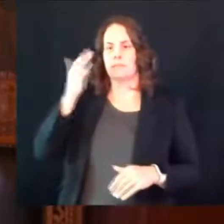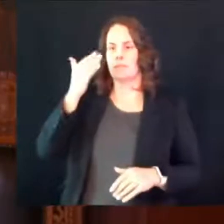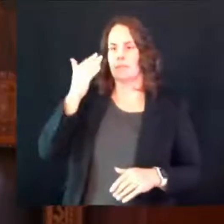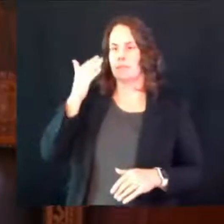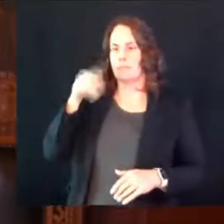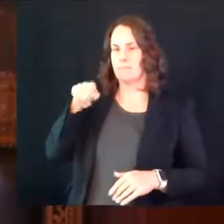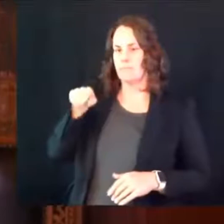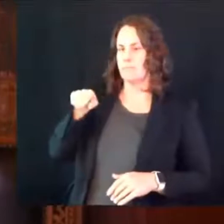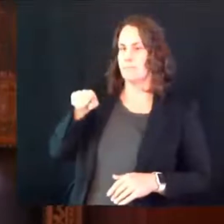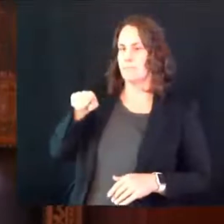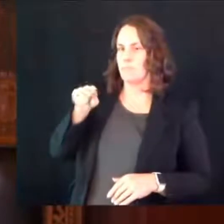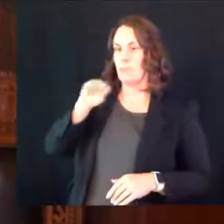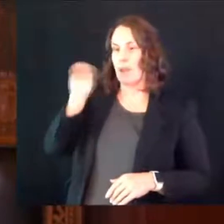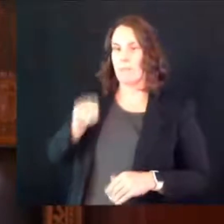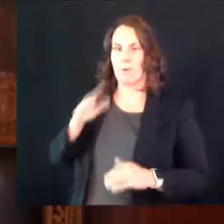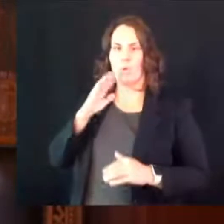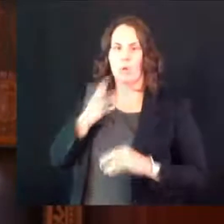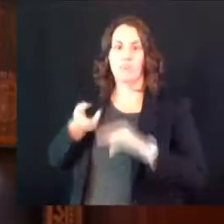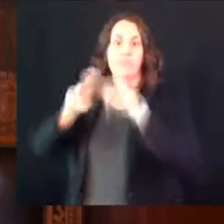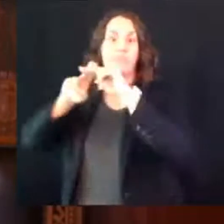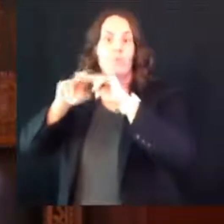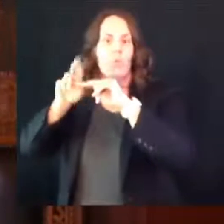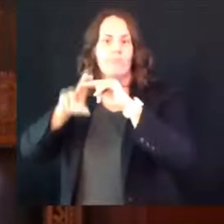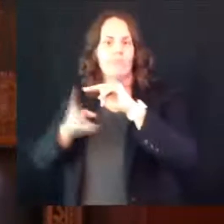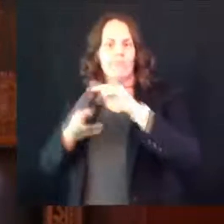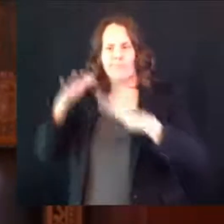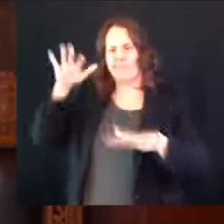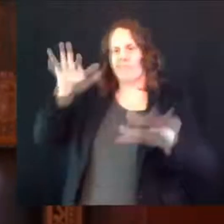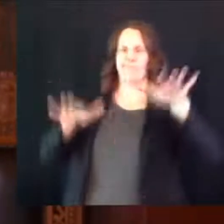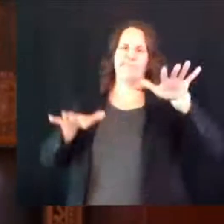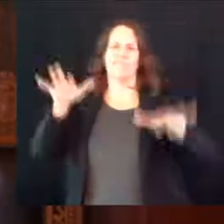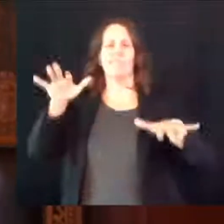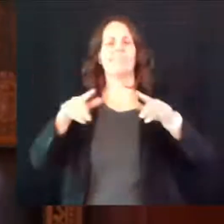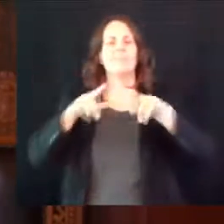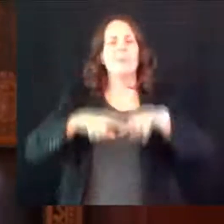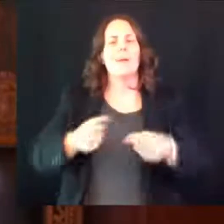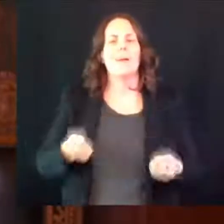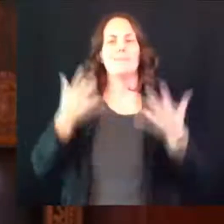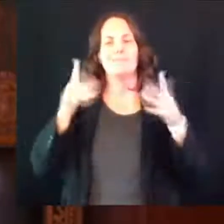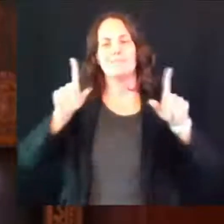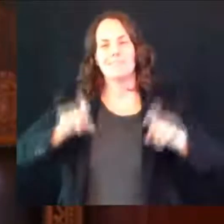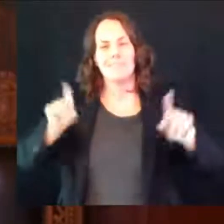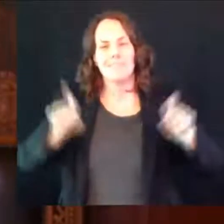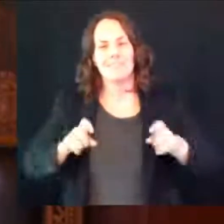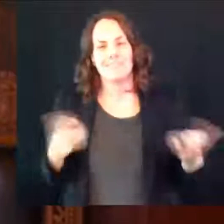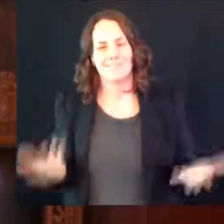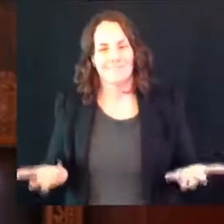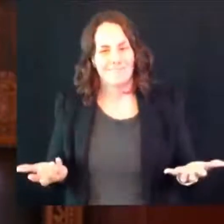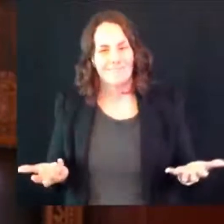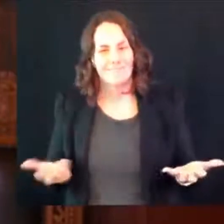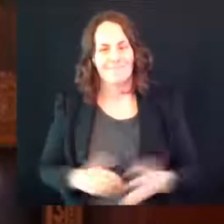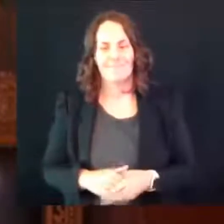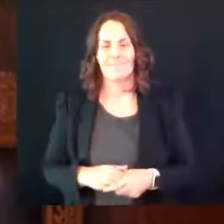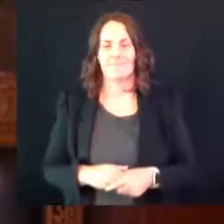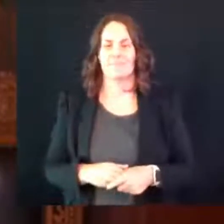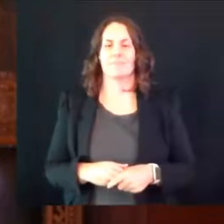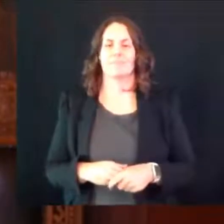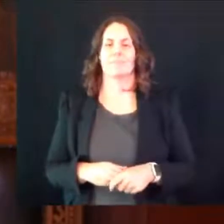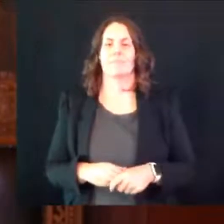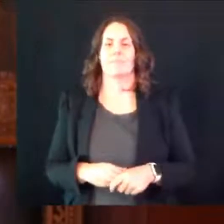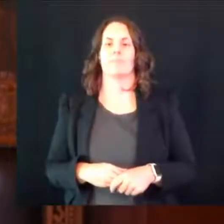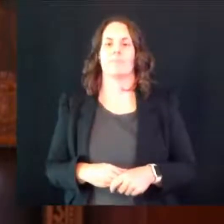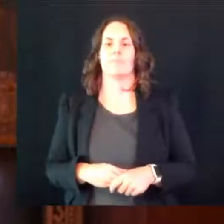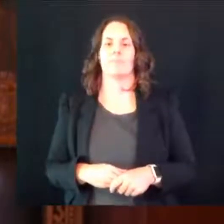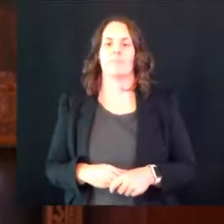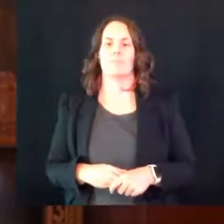that a larger number of people who are getting tested are positive, and it might be a limitation. People who are